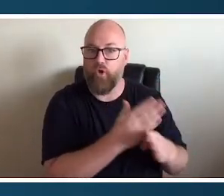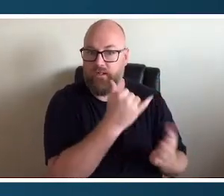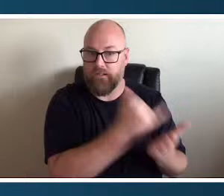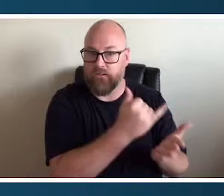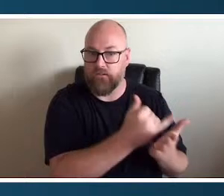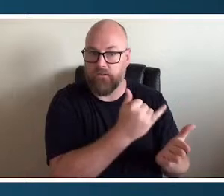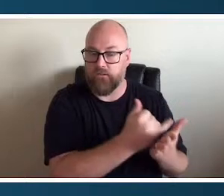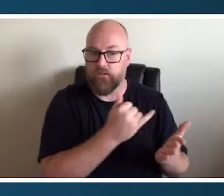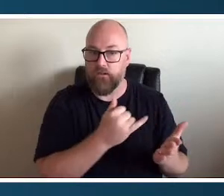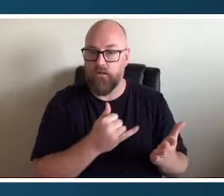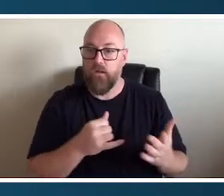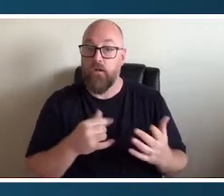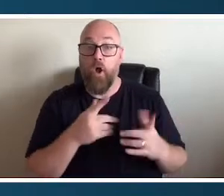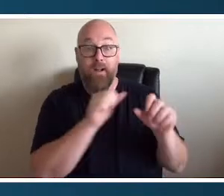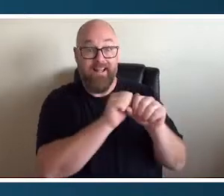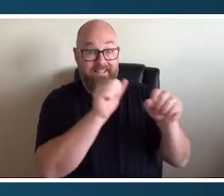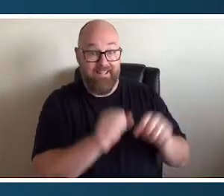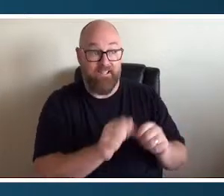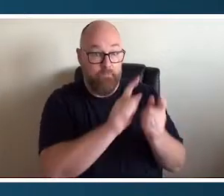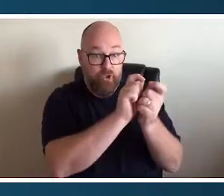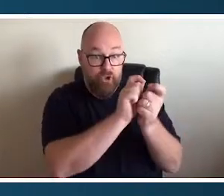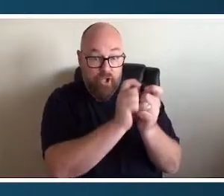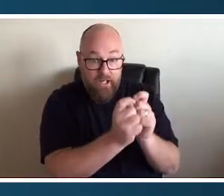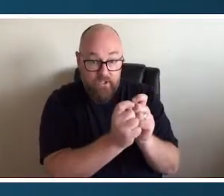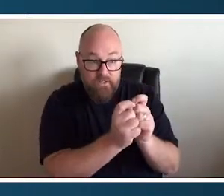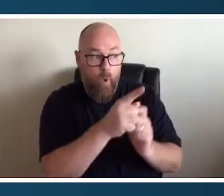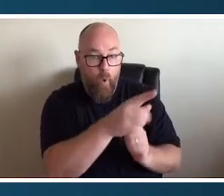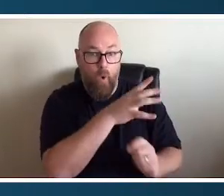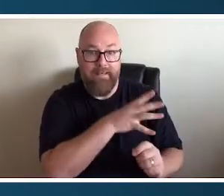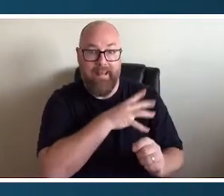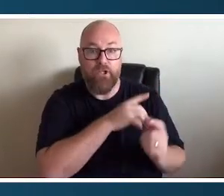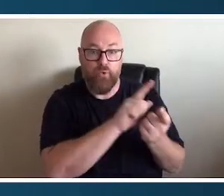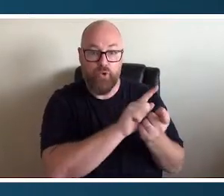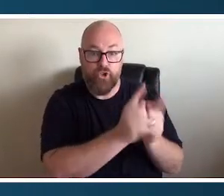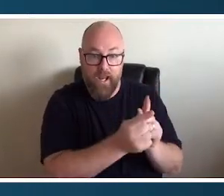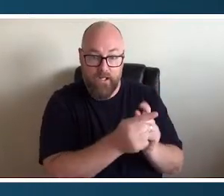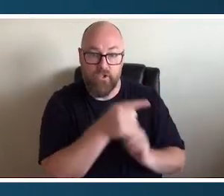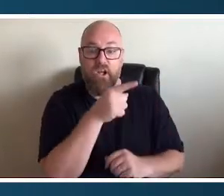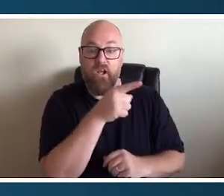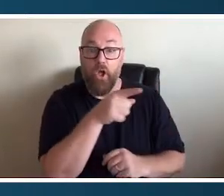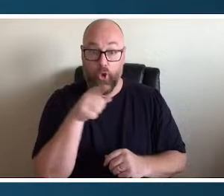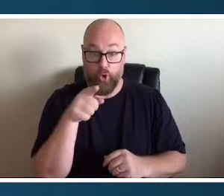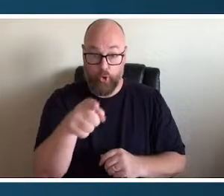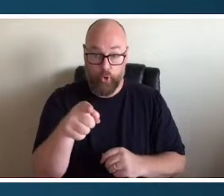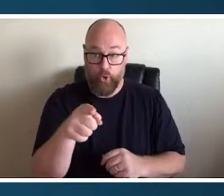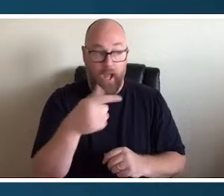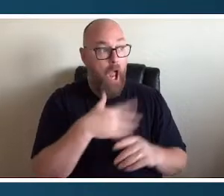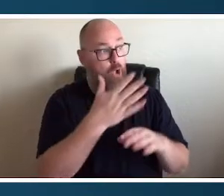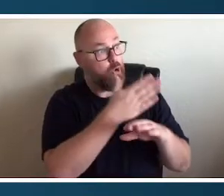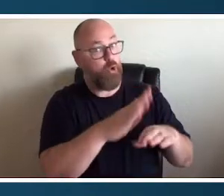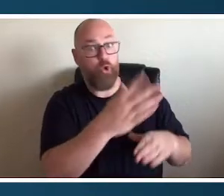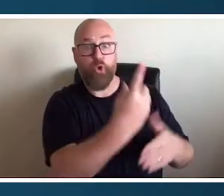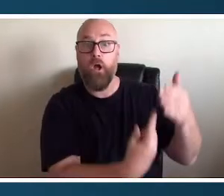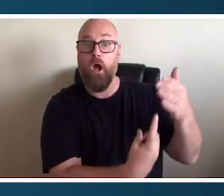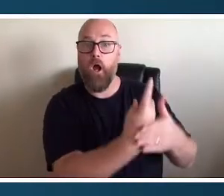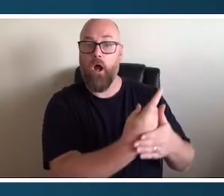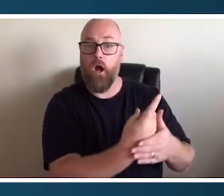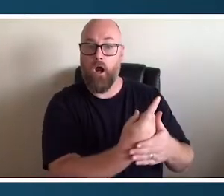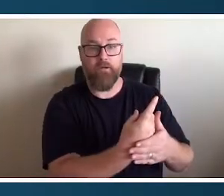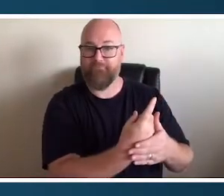change, when a system is dying or needing change, a new one doesn't emerge